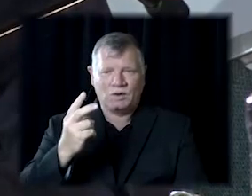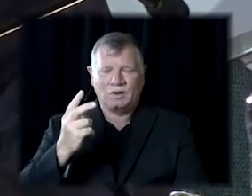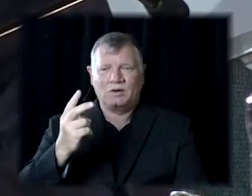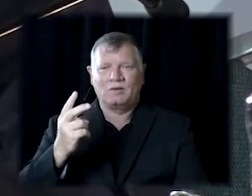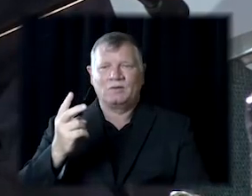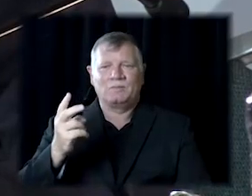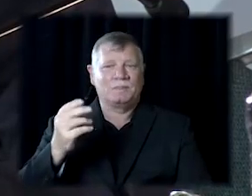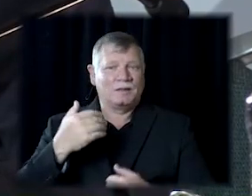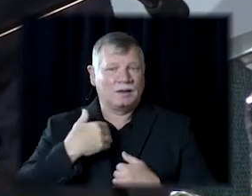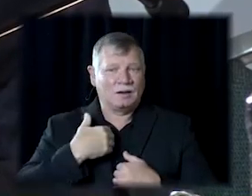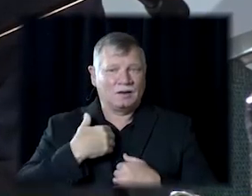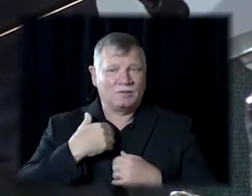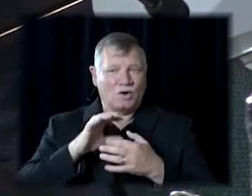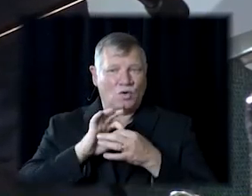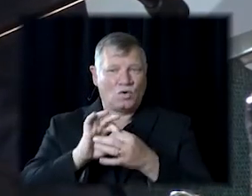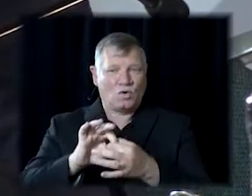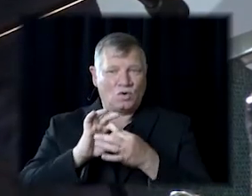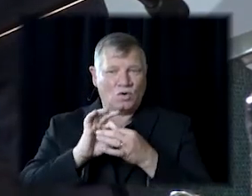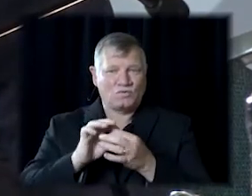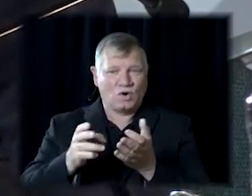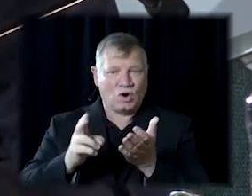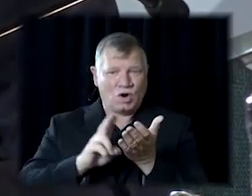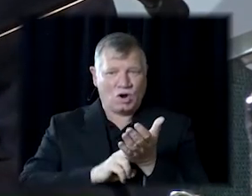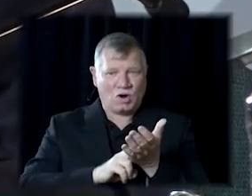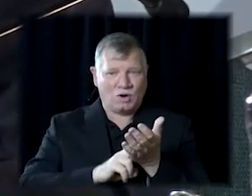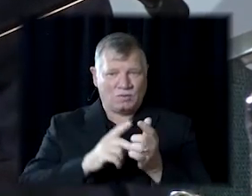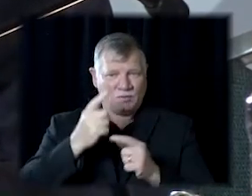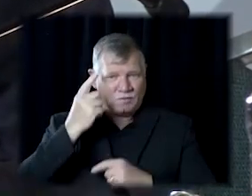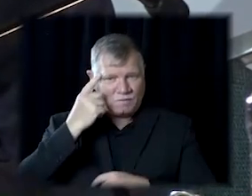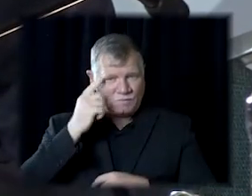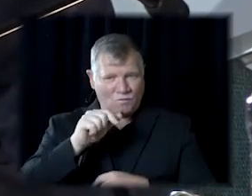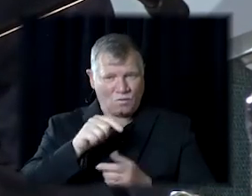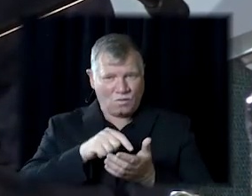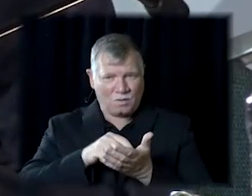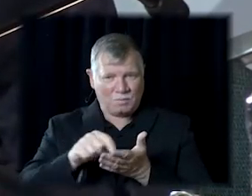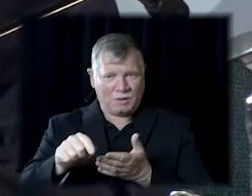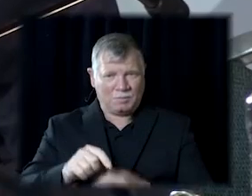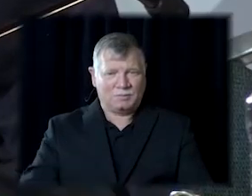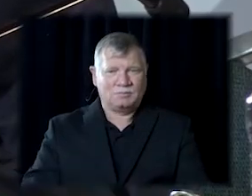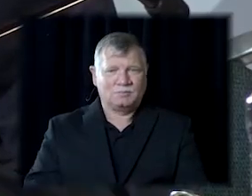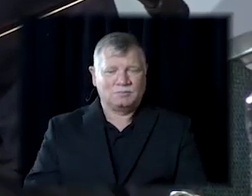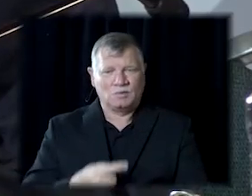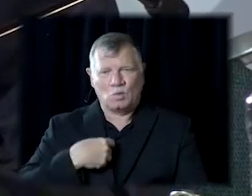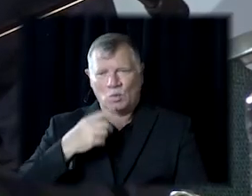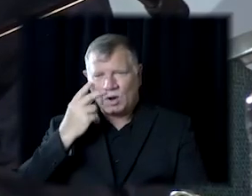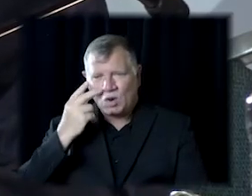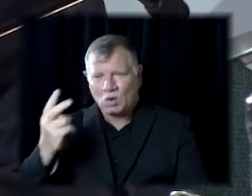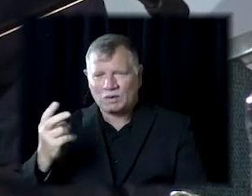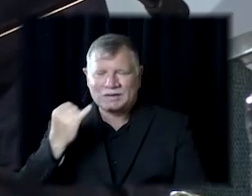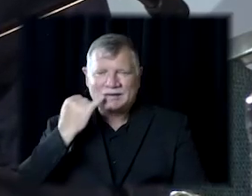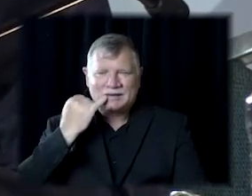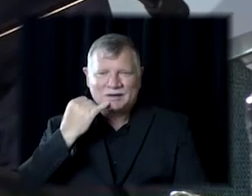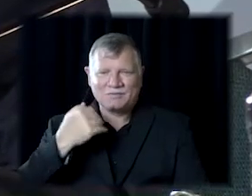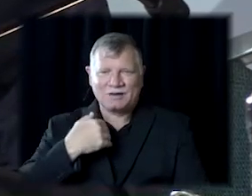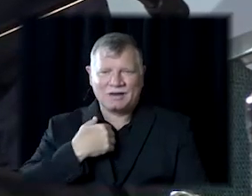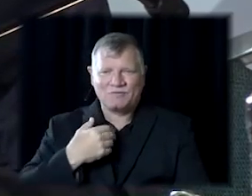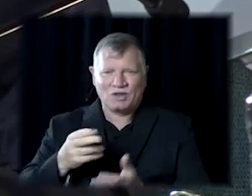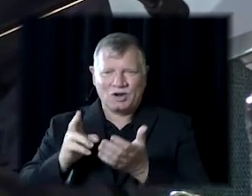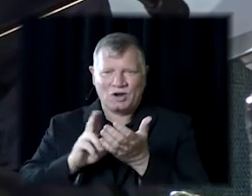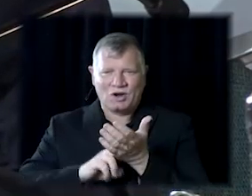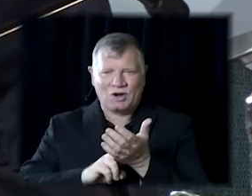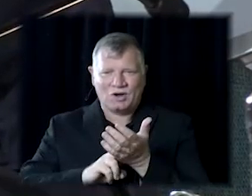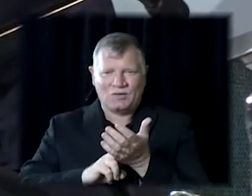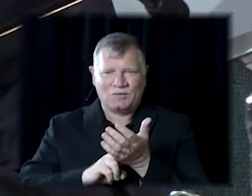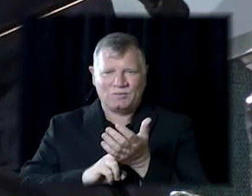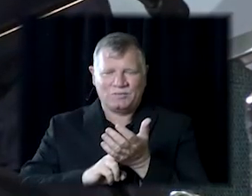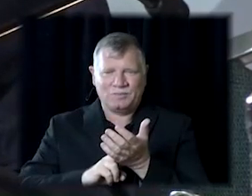whether or not there was a corresponding contract for the various payments. We looked at whether or not the contract,